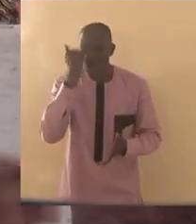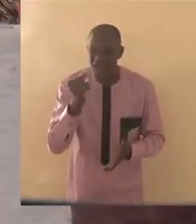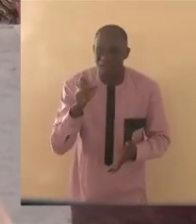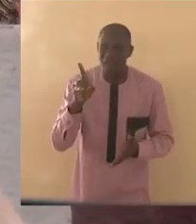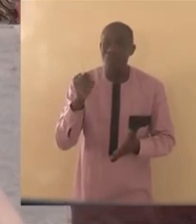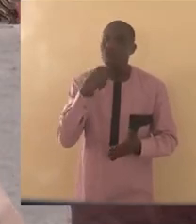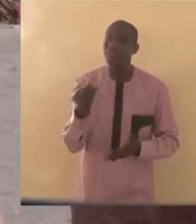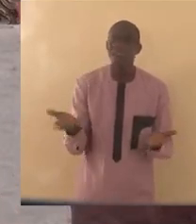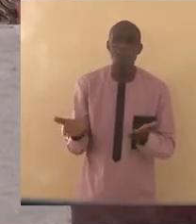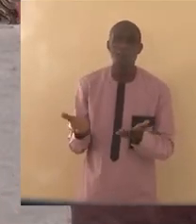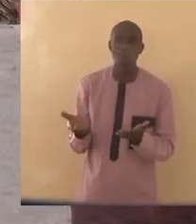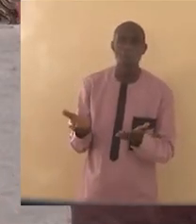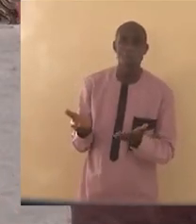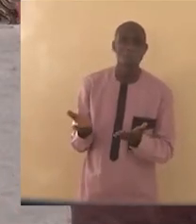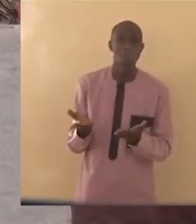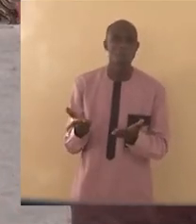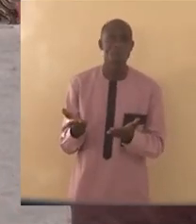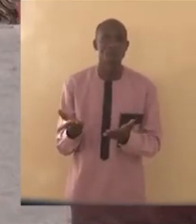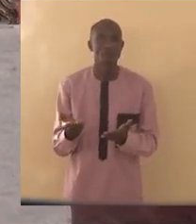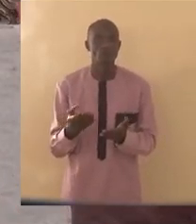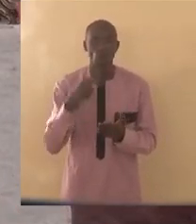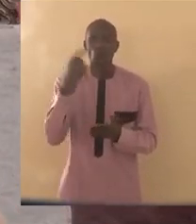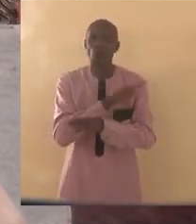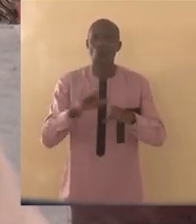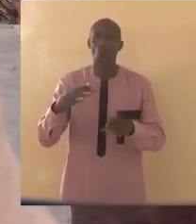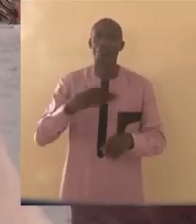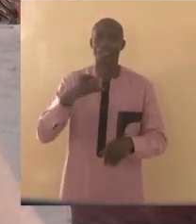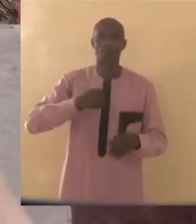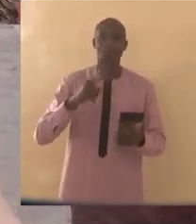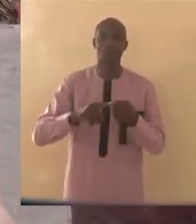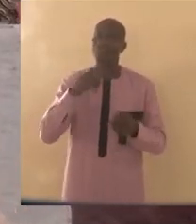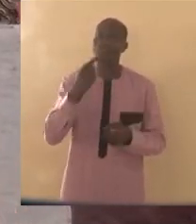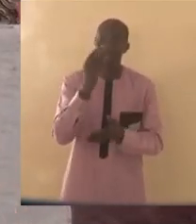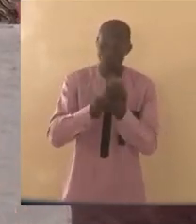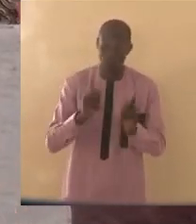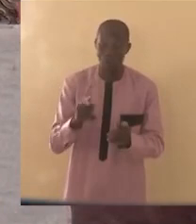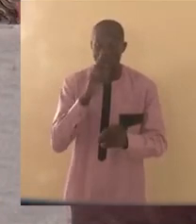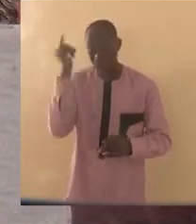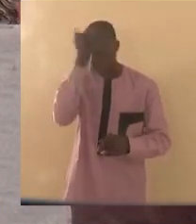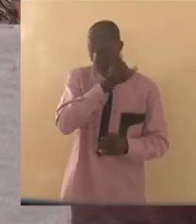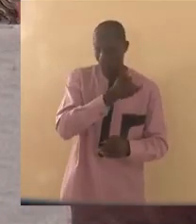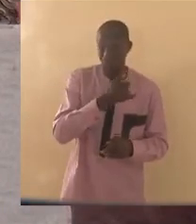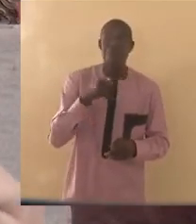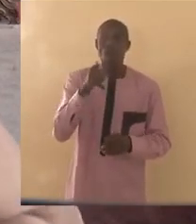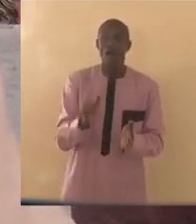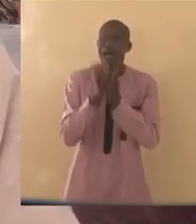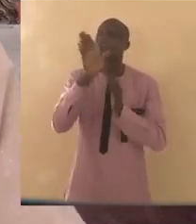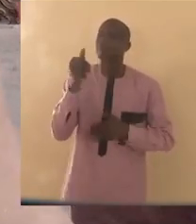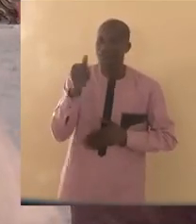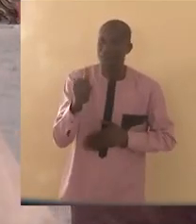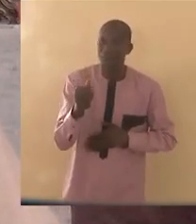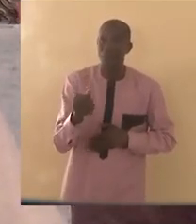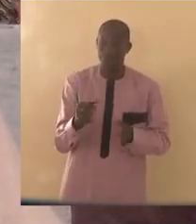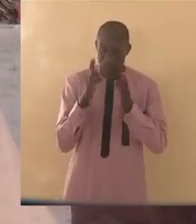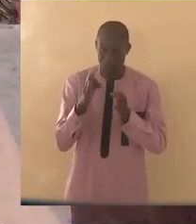That's why I do say here, there are one or two young people here who don't like me to say some people are foolish. I mean, you ask yourself,